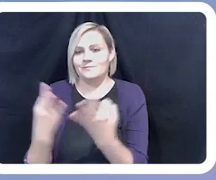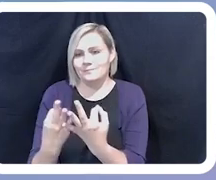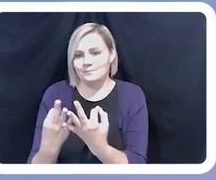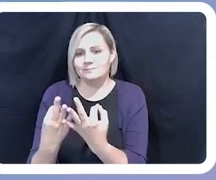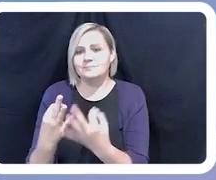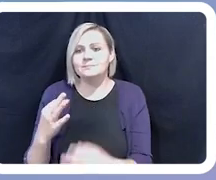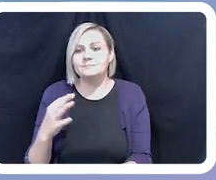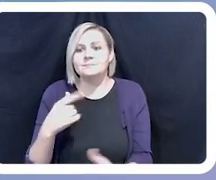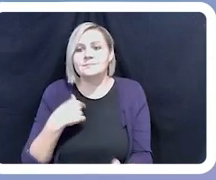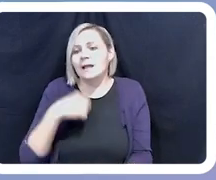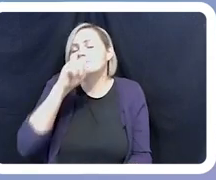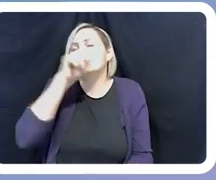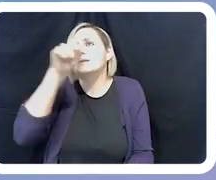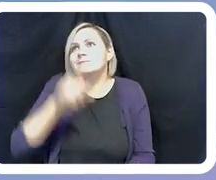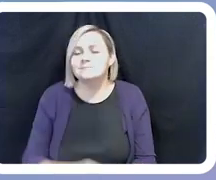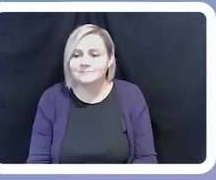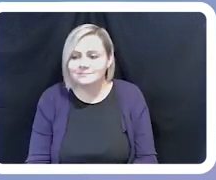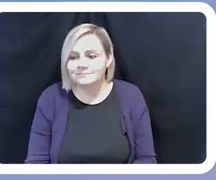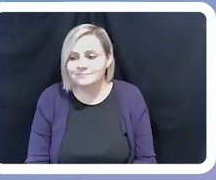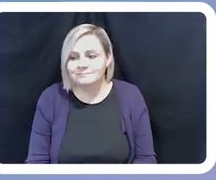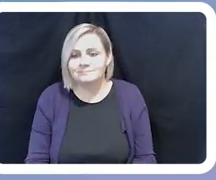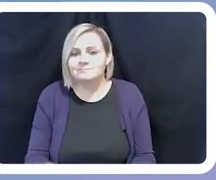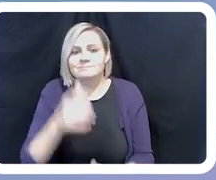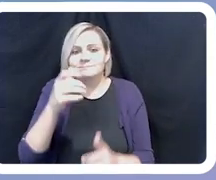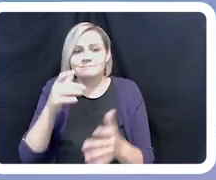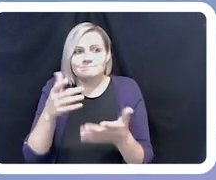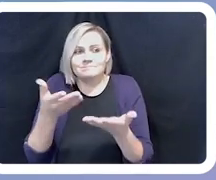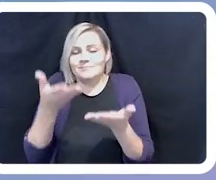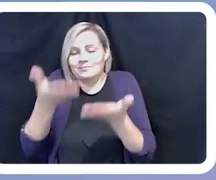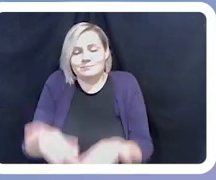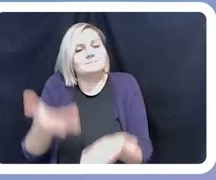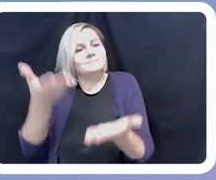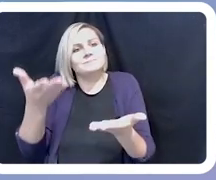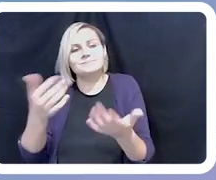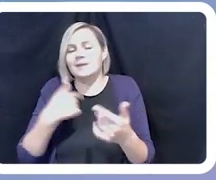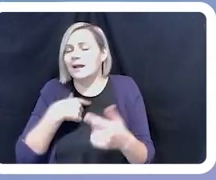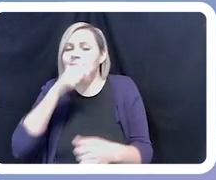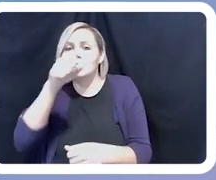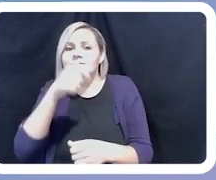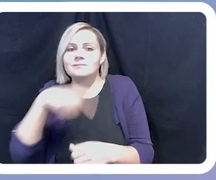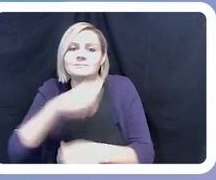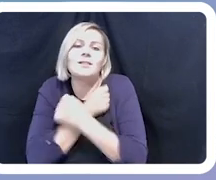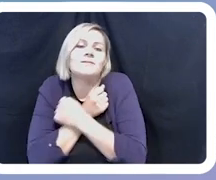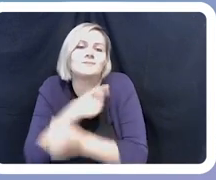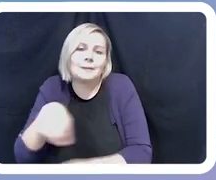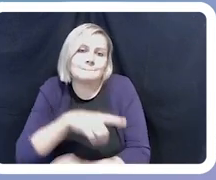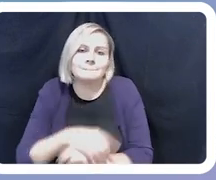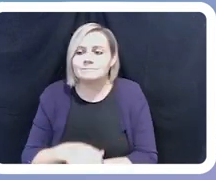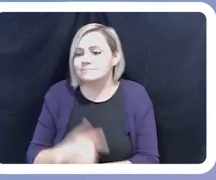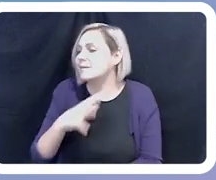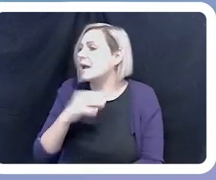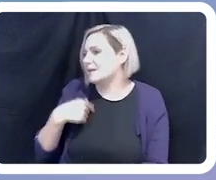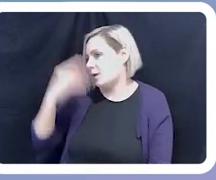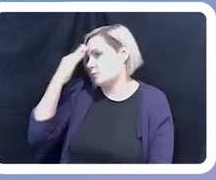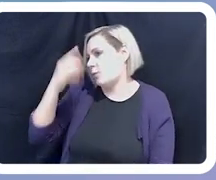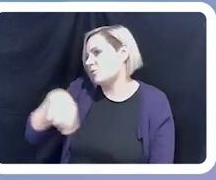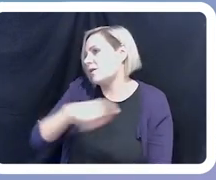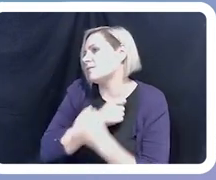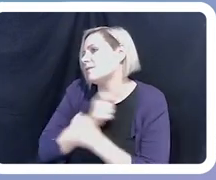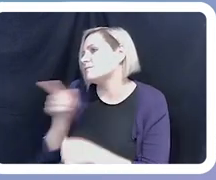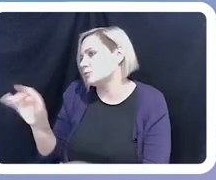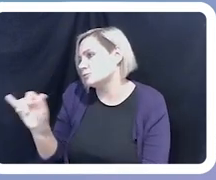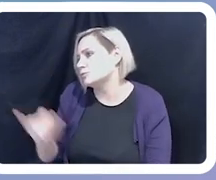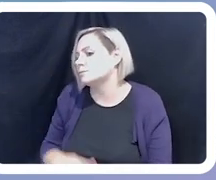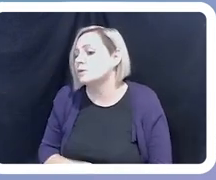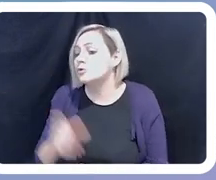And I love them. Yeah. As they are. And I love them. And I know they love you. You have also